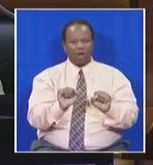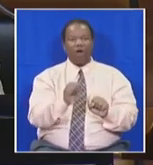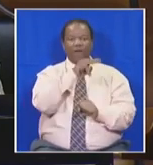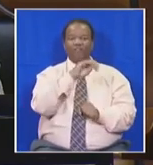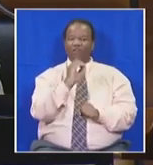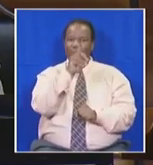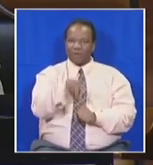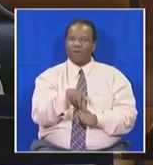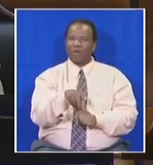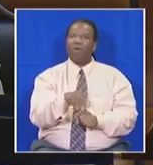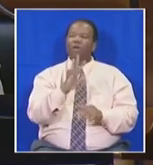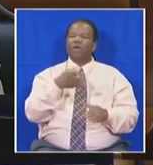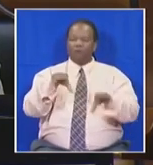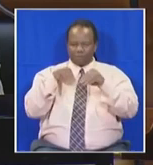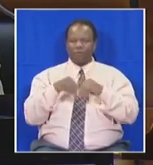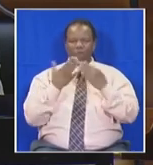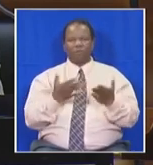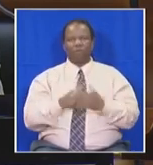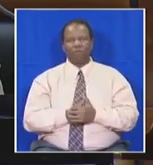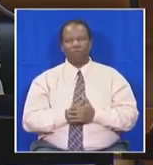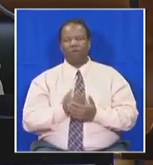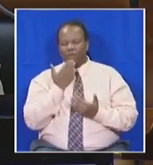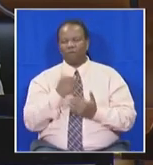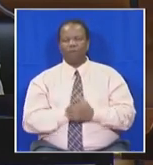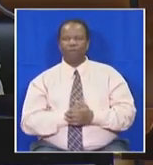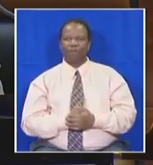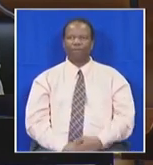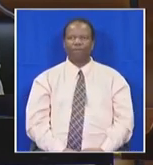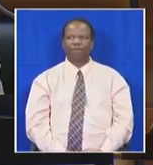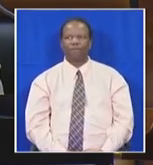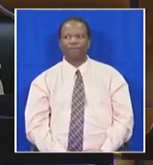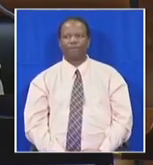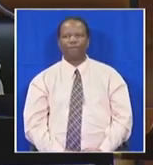will await your ruling. Thank you. Chair.